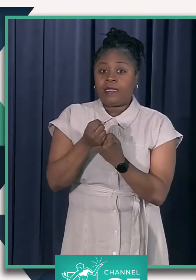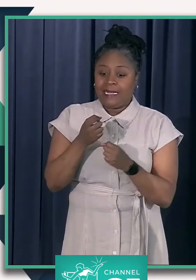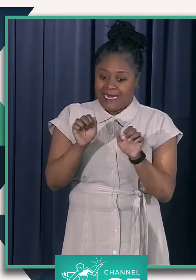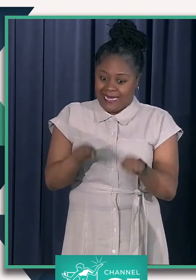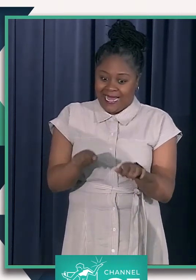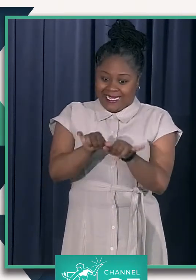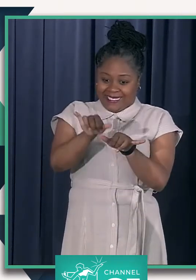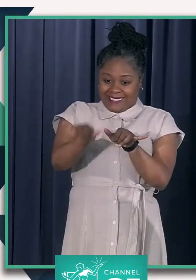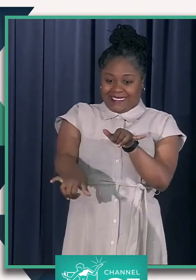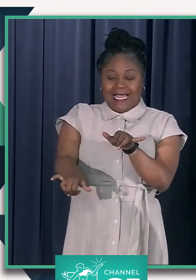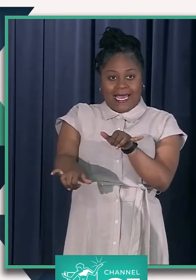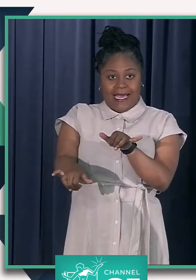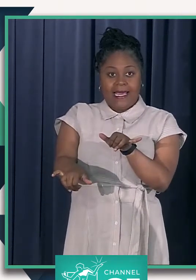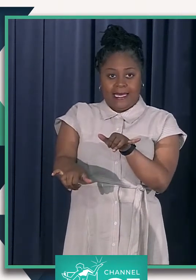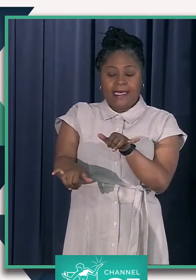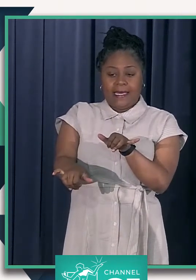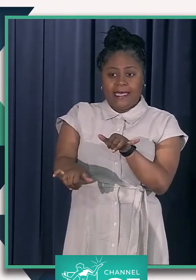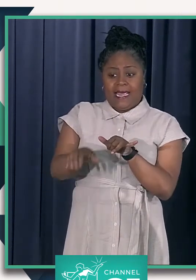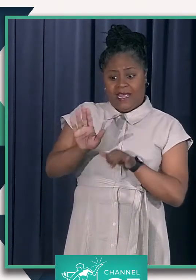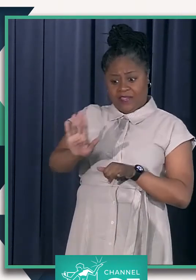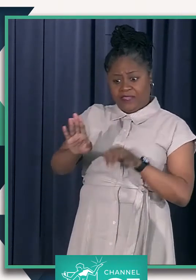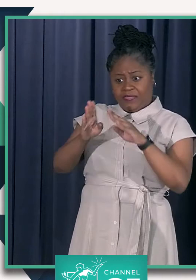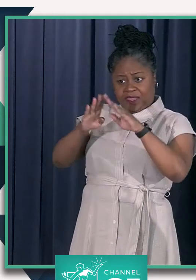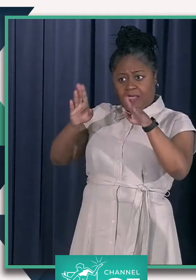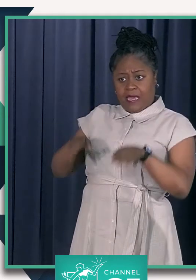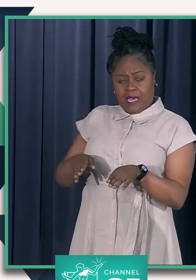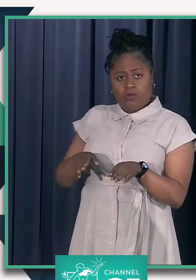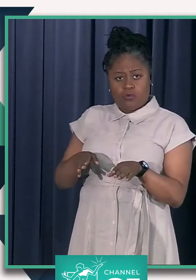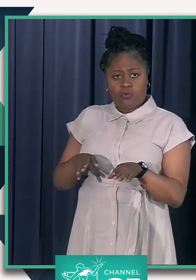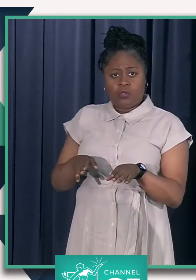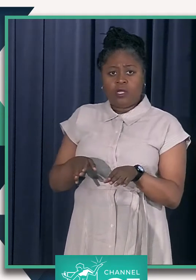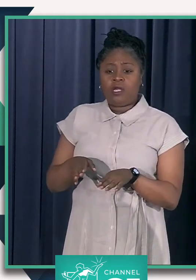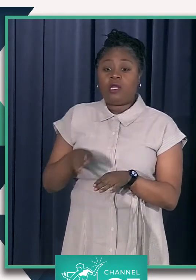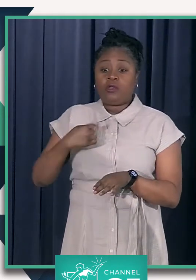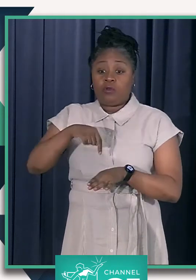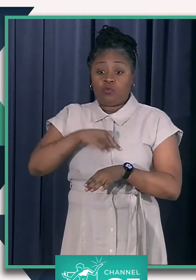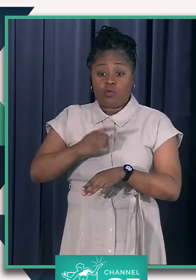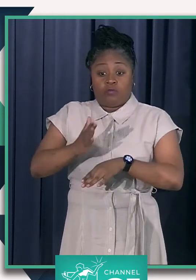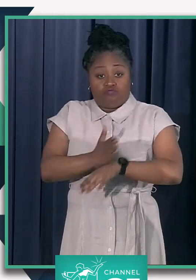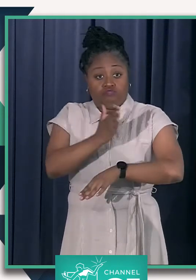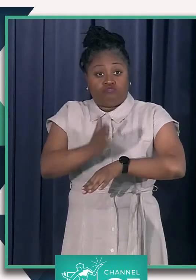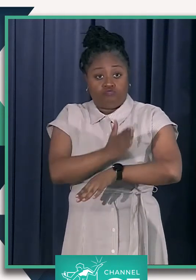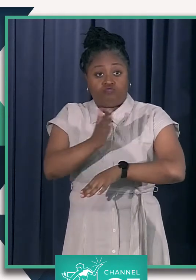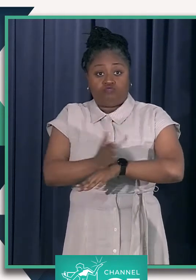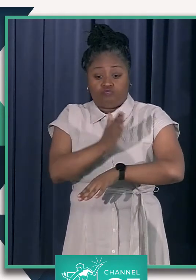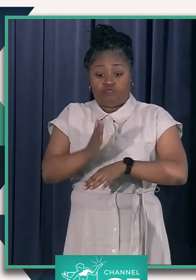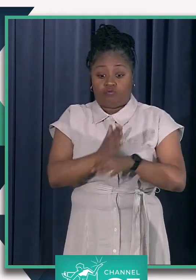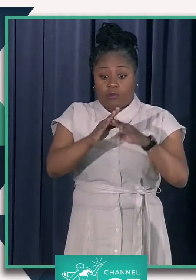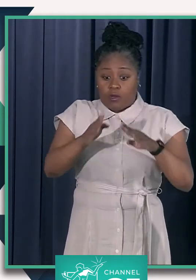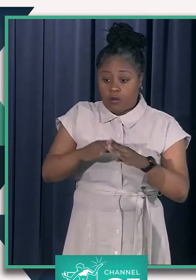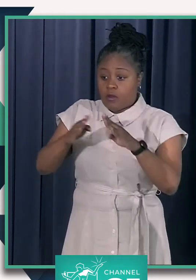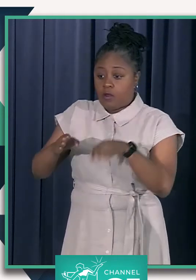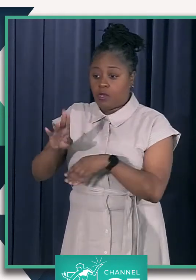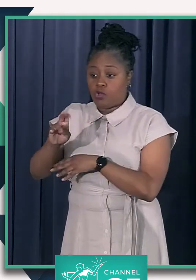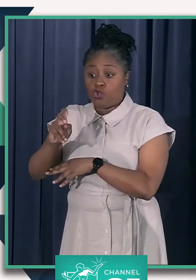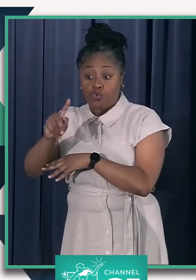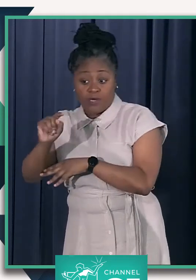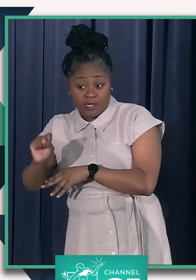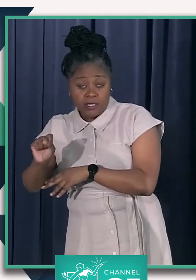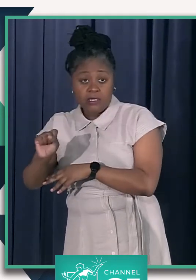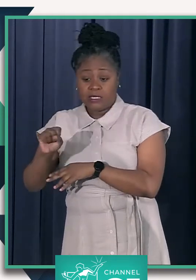the units that they're in, that we're updating units that for many years have been